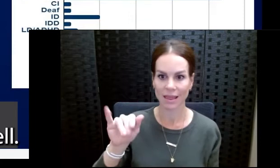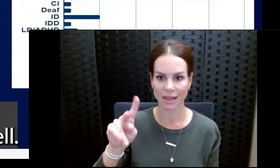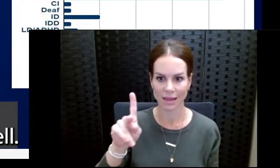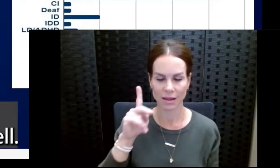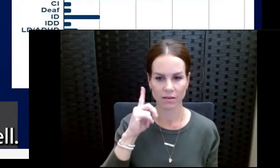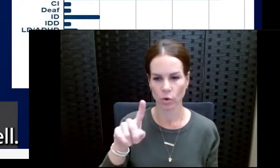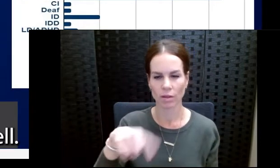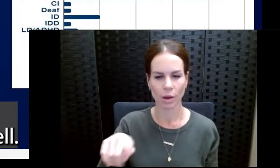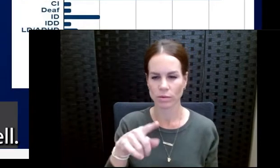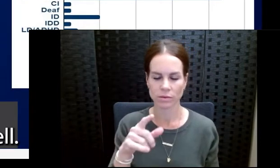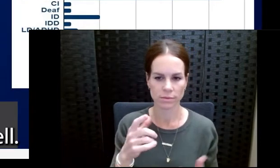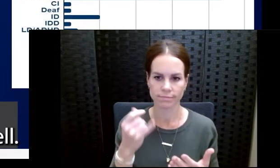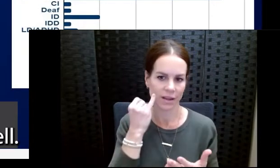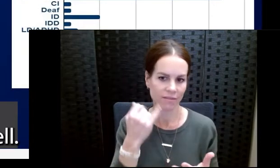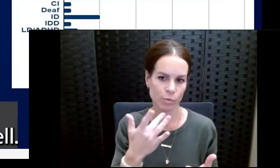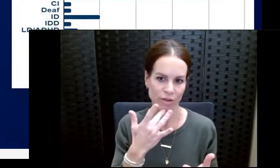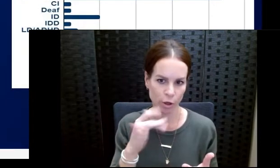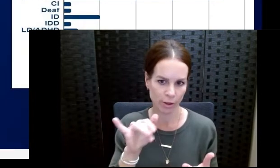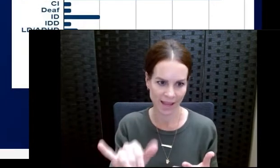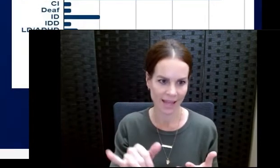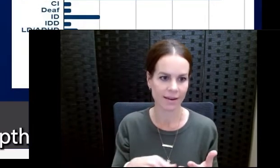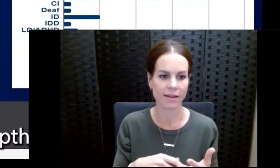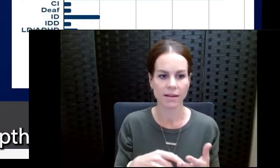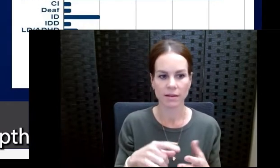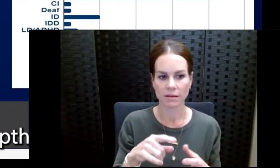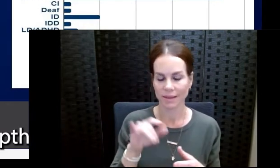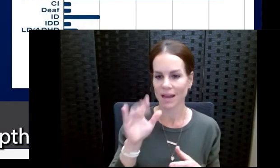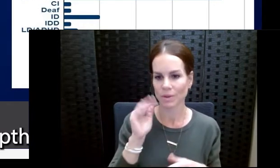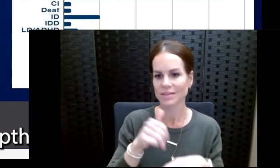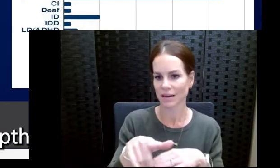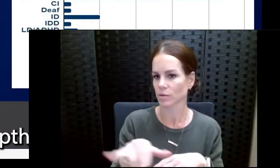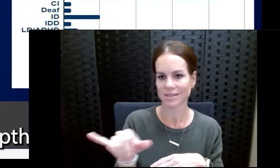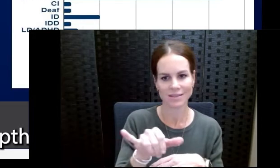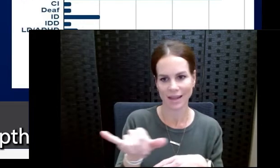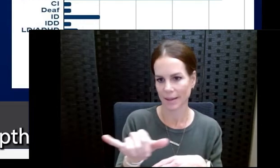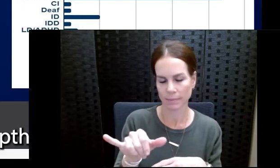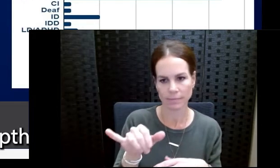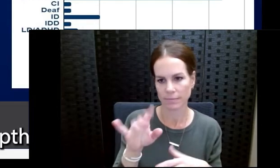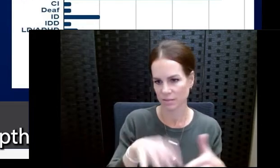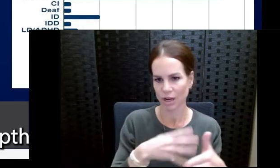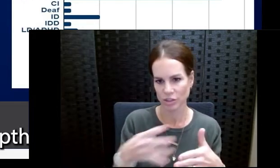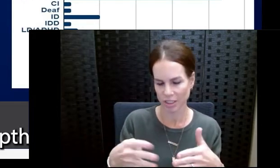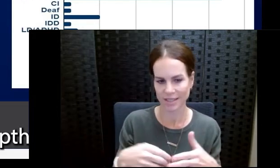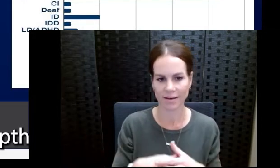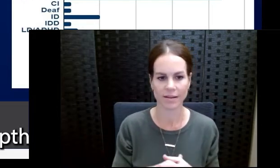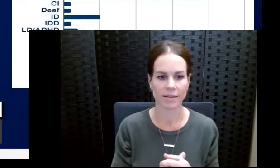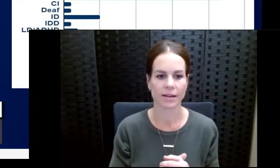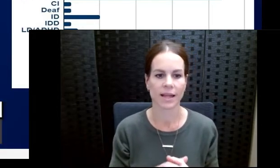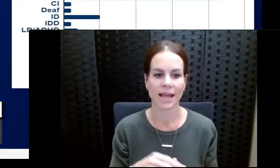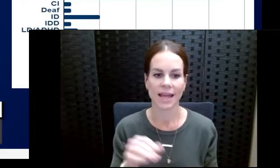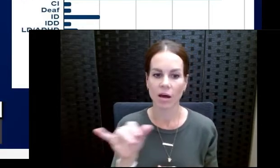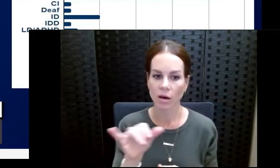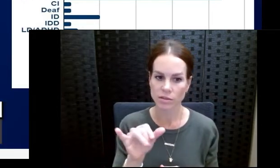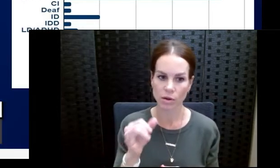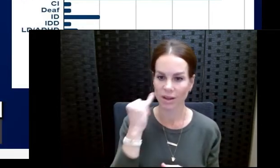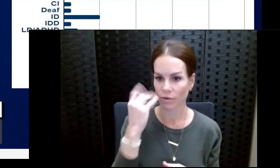that, and there is a bit.ly link as well, if you prefer to use a bit.ly link, and it will provide you more in-depth